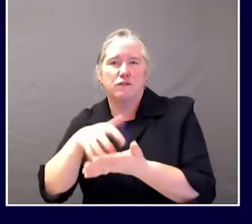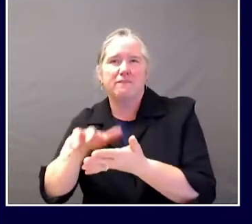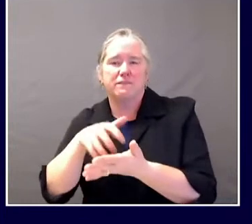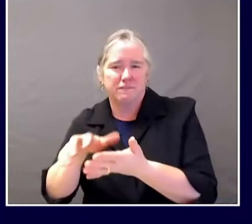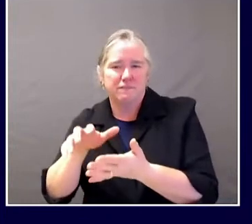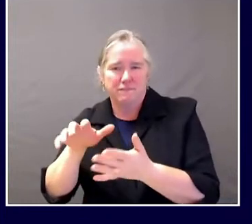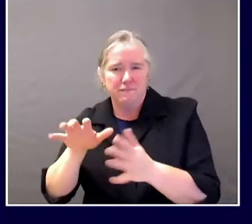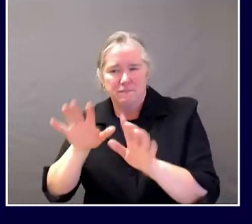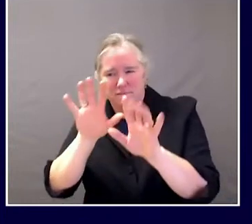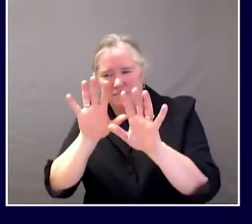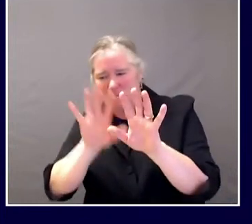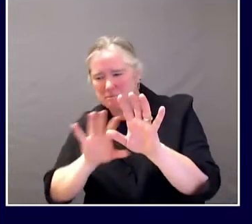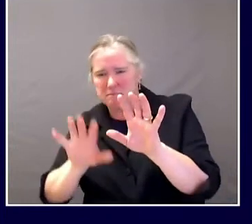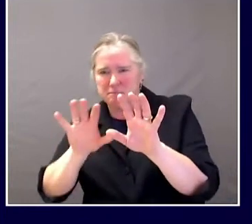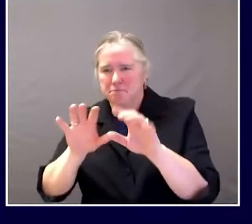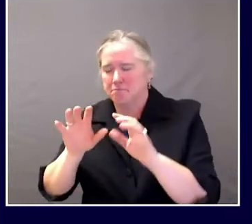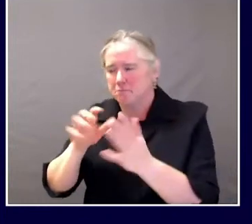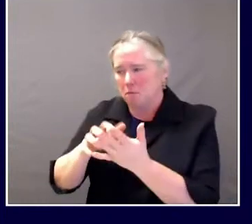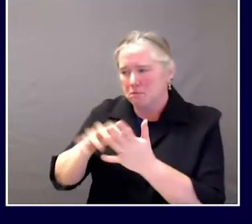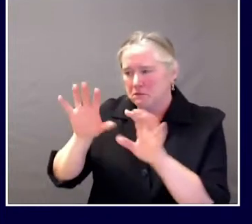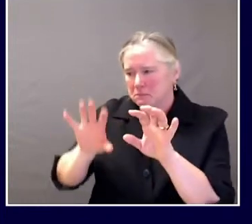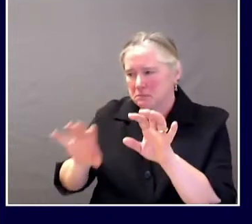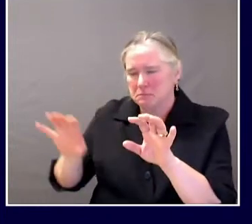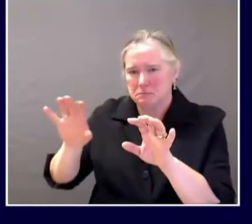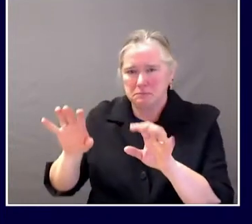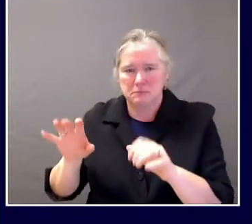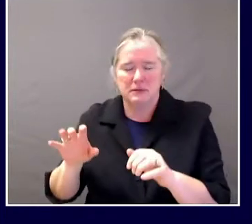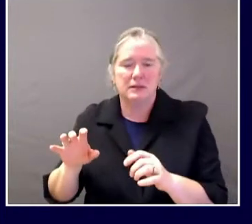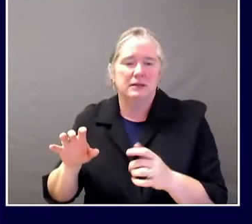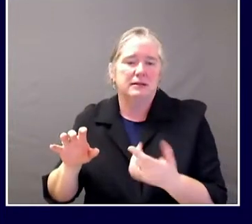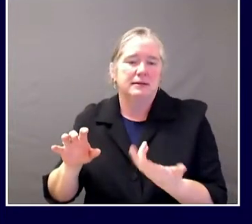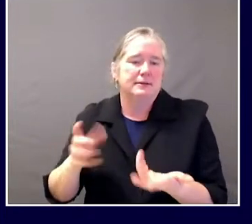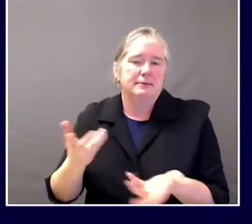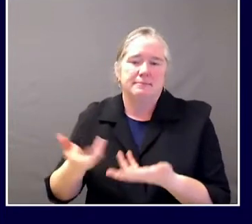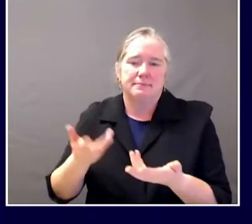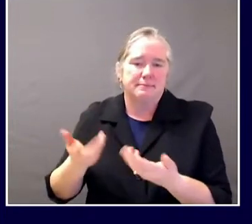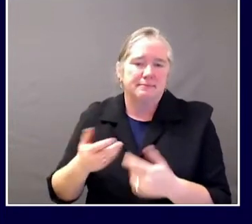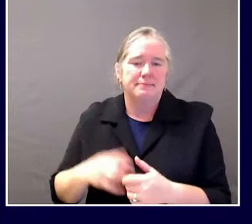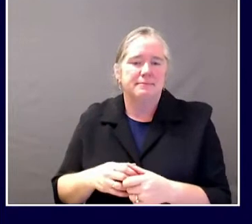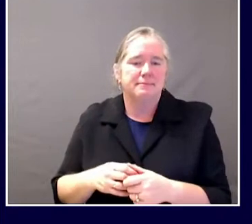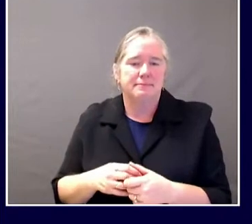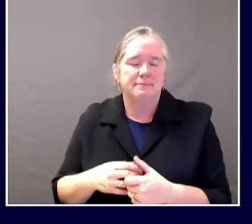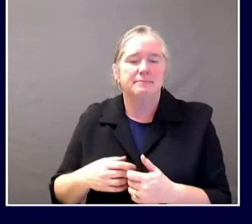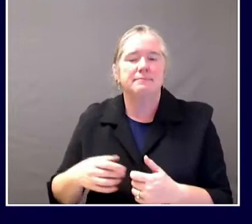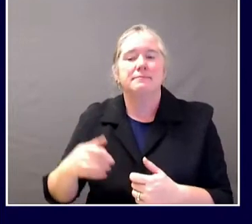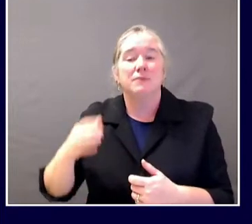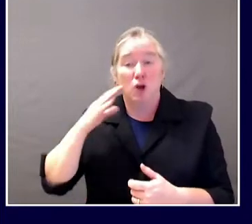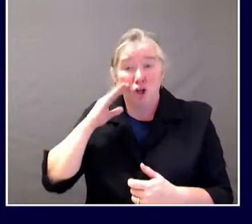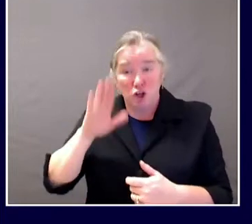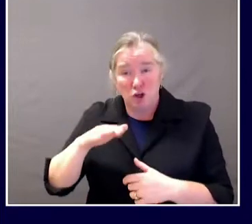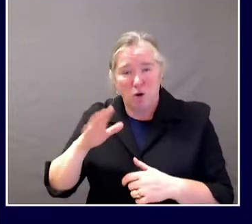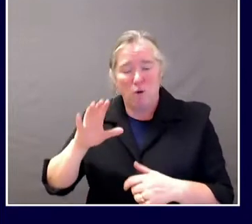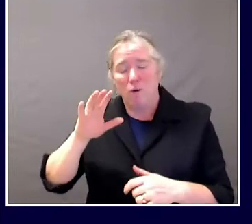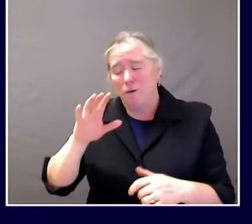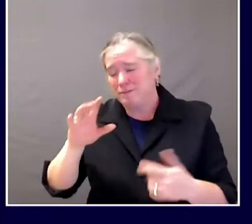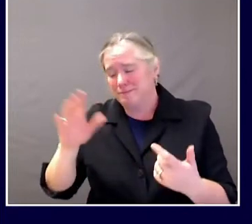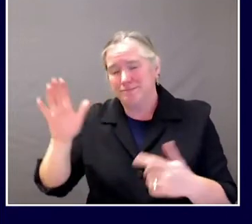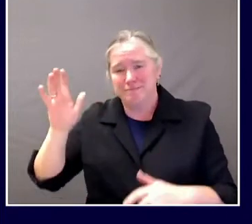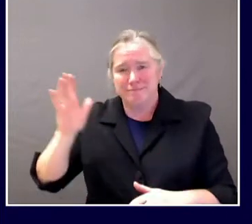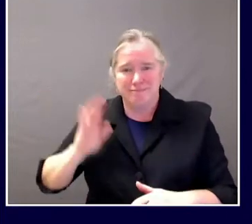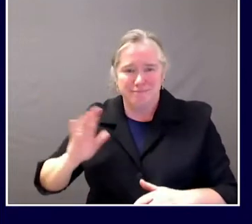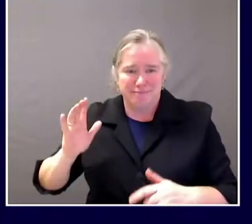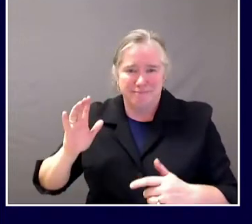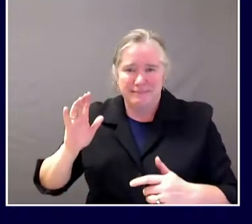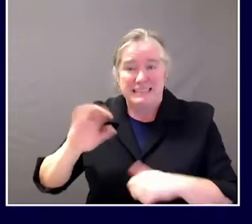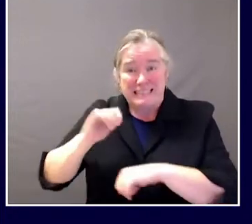is now on kind of what I think of like setting up a stereo. You just got to make sure all the plugs are plugged in and all the